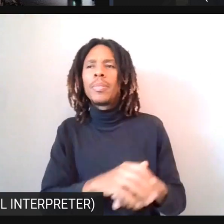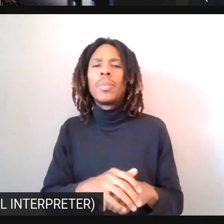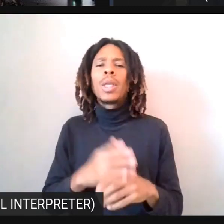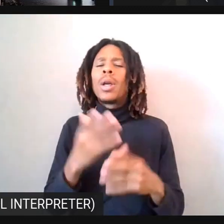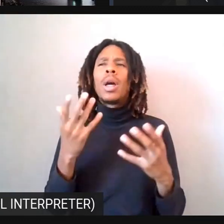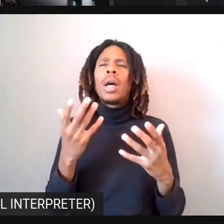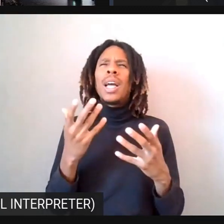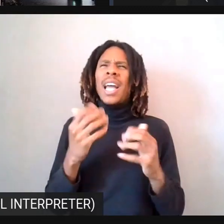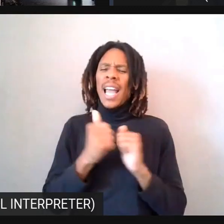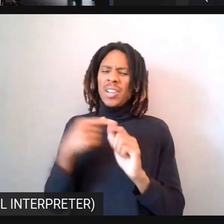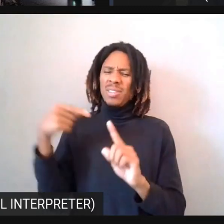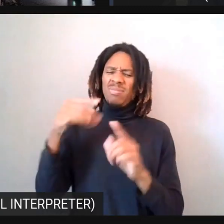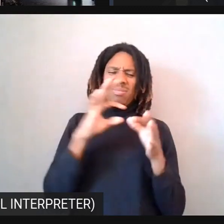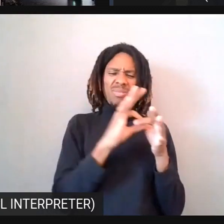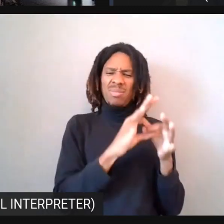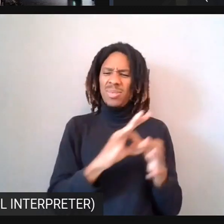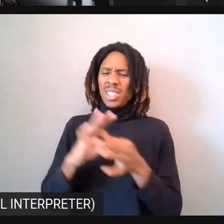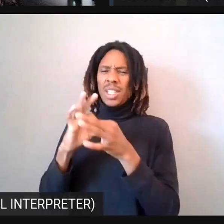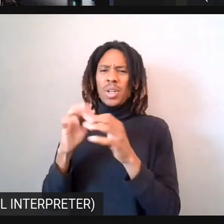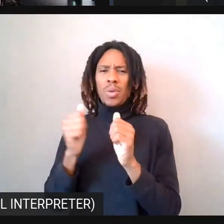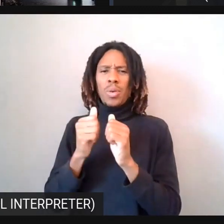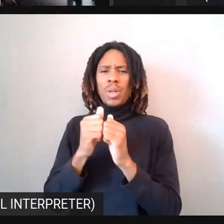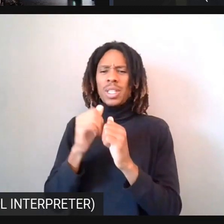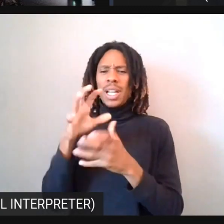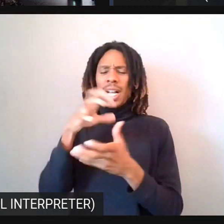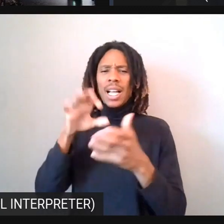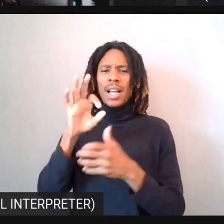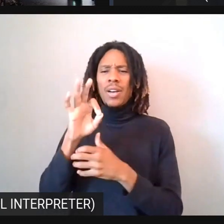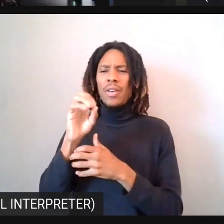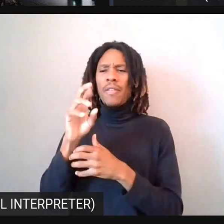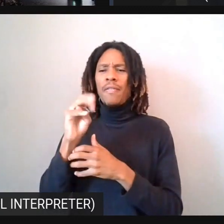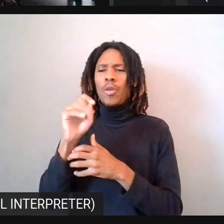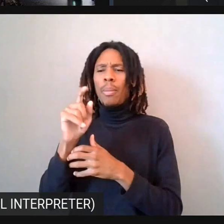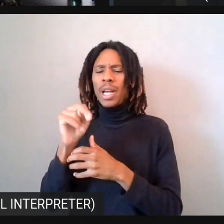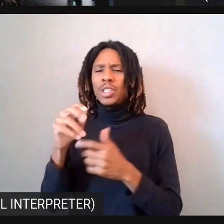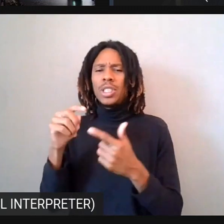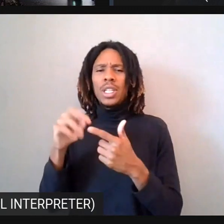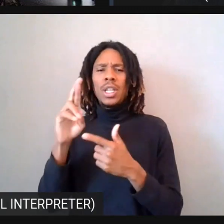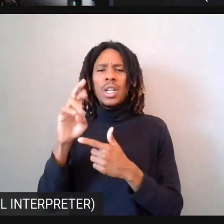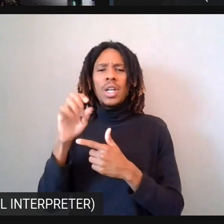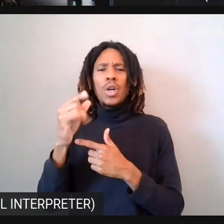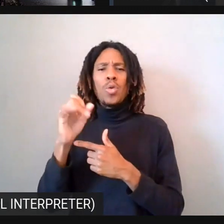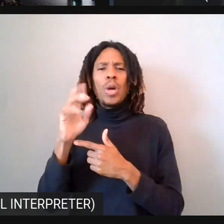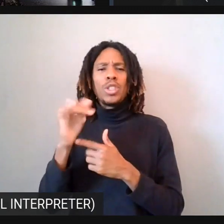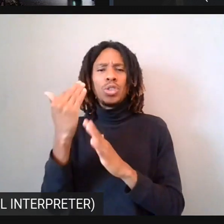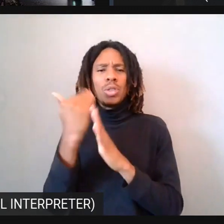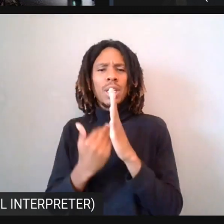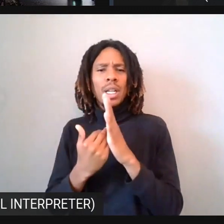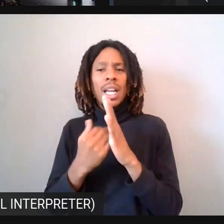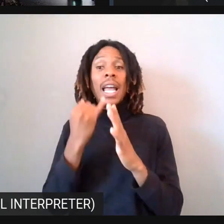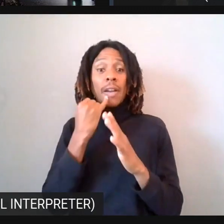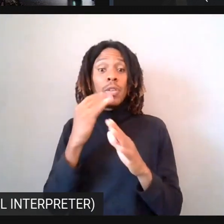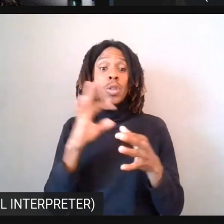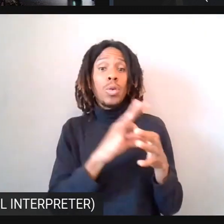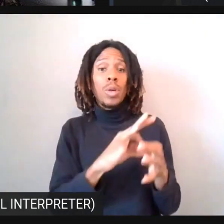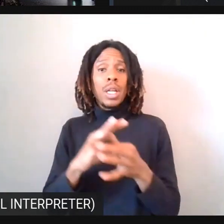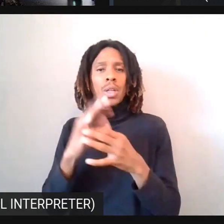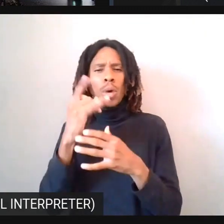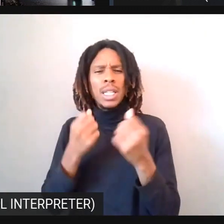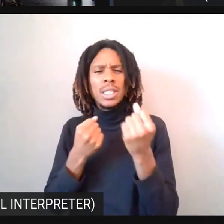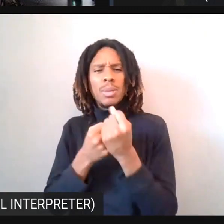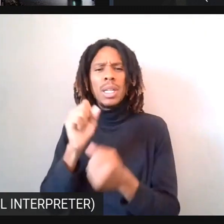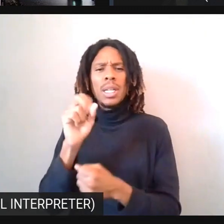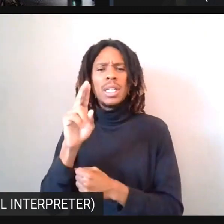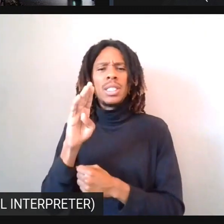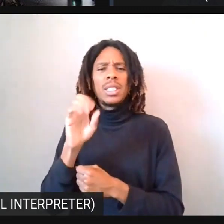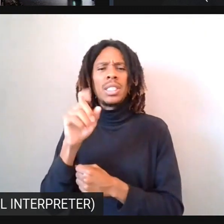how is this related with CloudFormation registry? And if it is related, why does it support a subset of resources, right? Like,